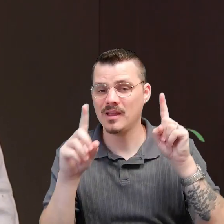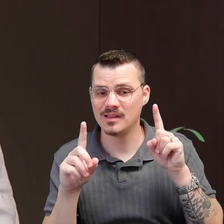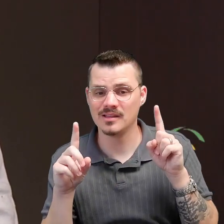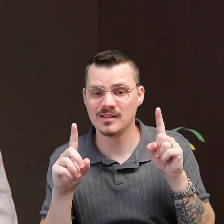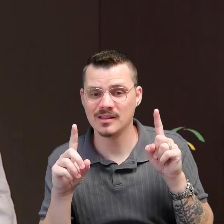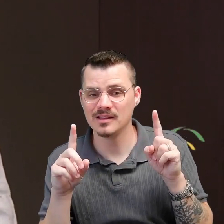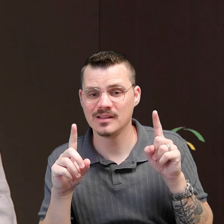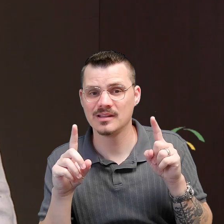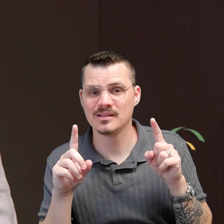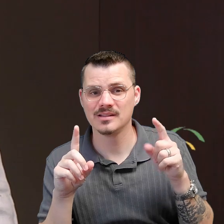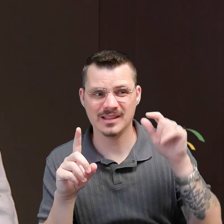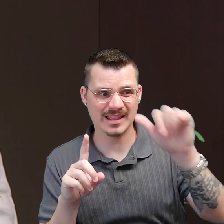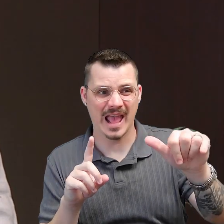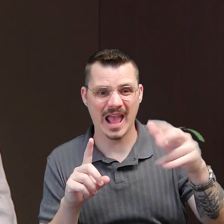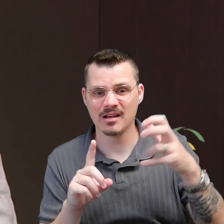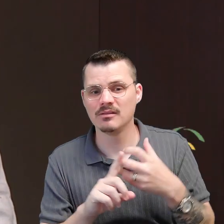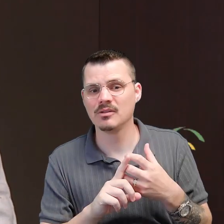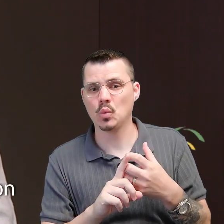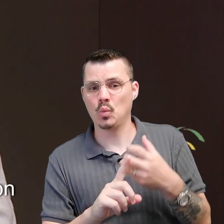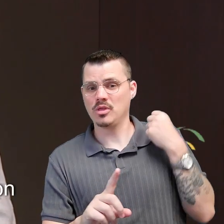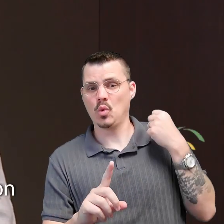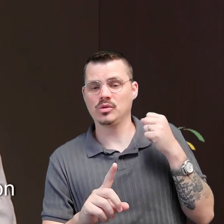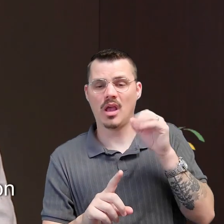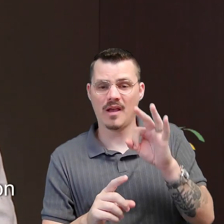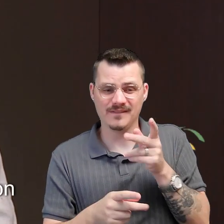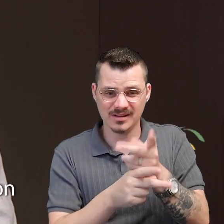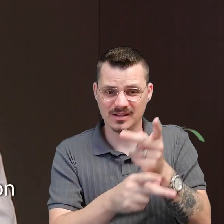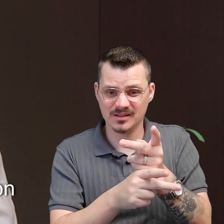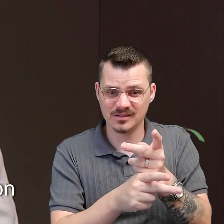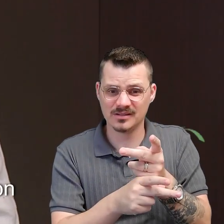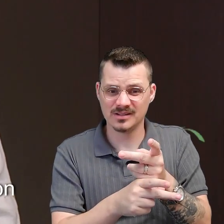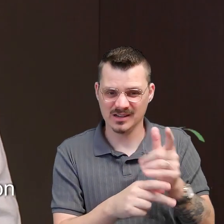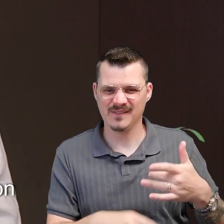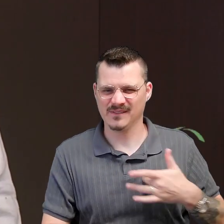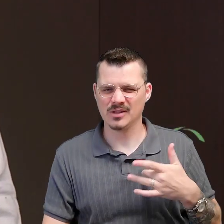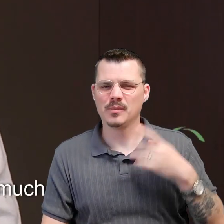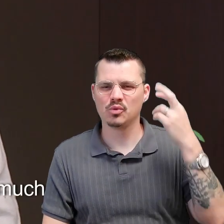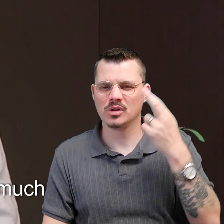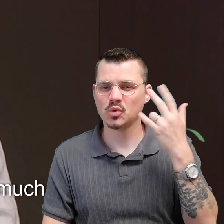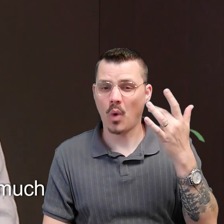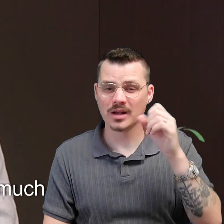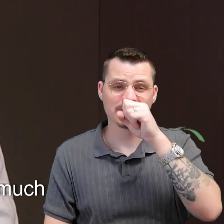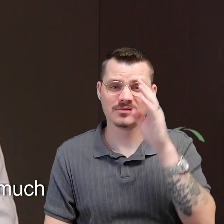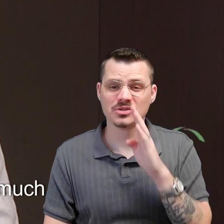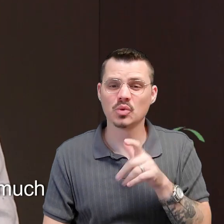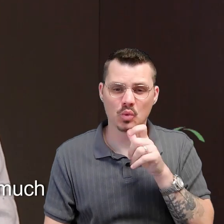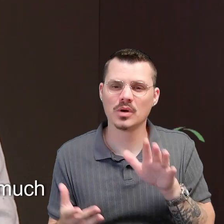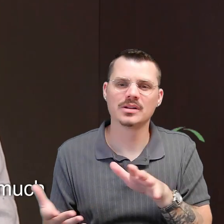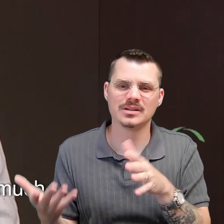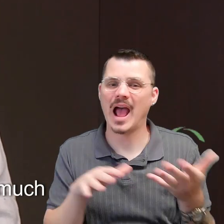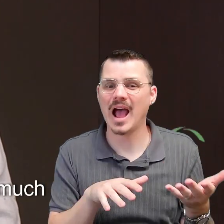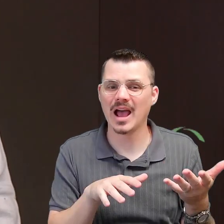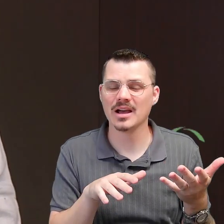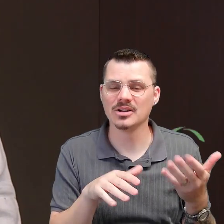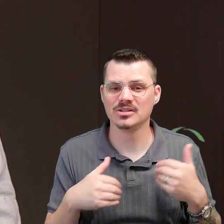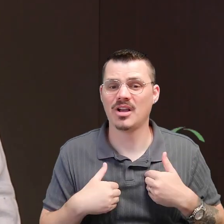but that withholding of health care is felt to be the reason that people with schizophrenia die